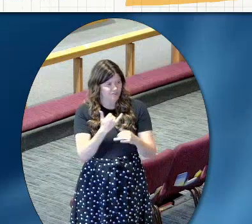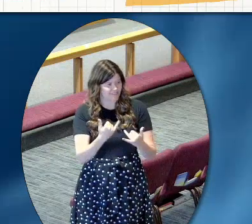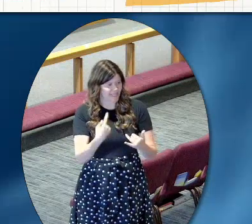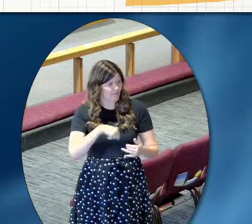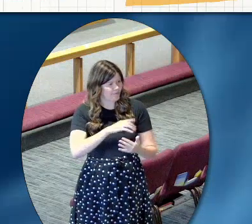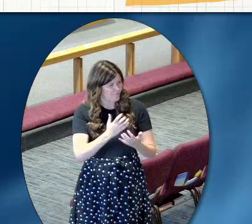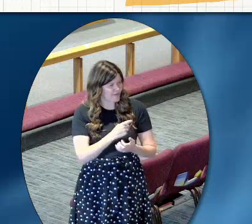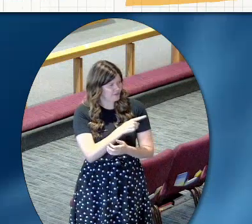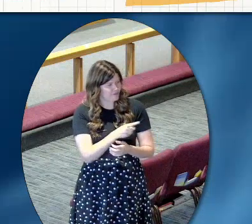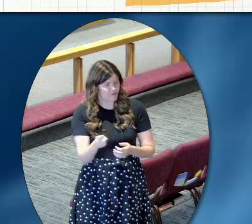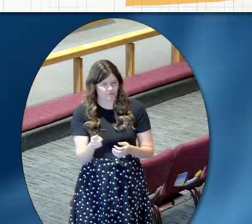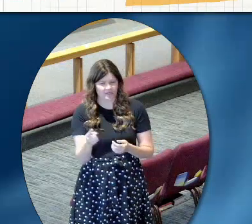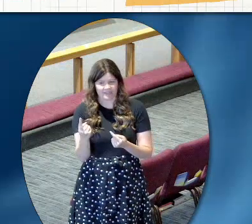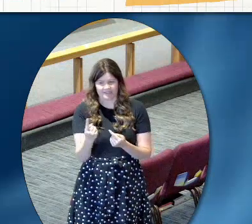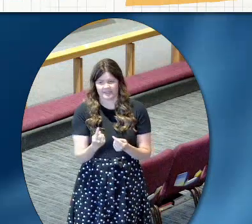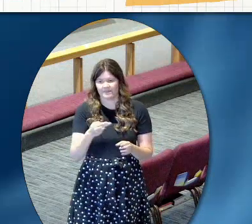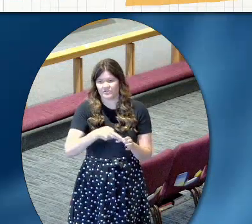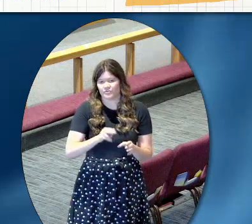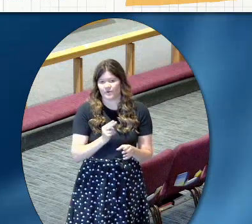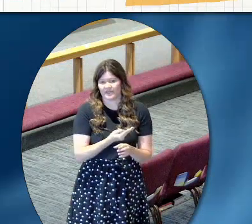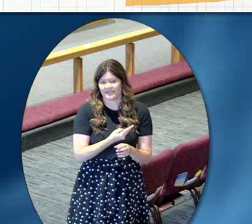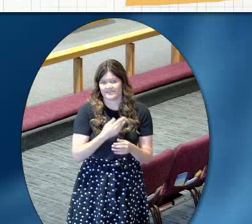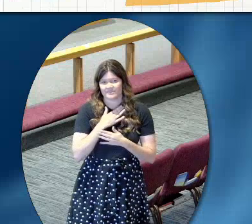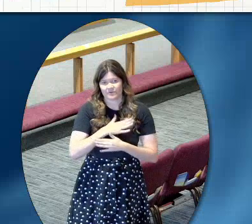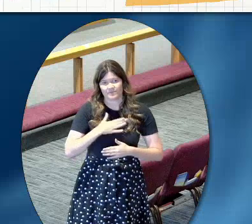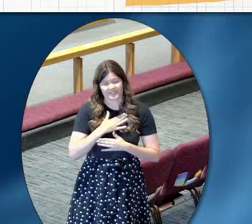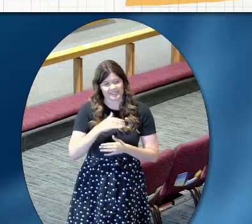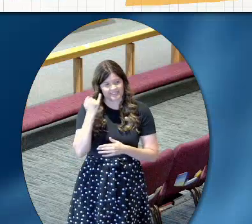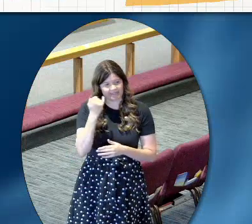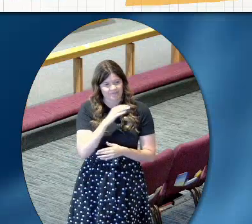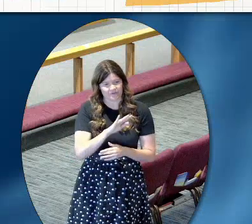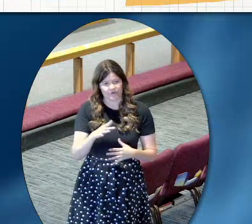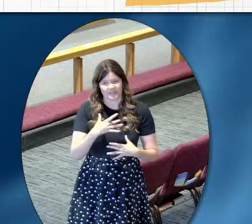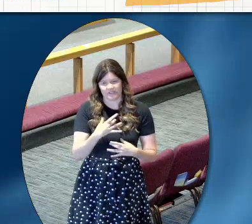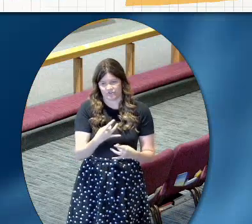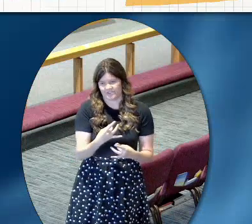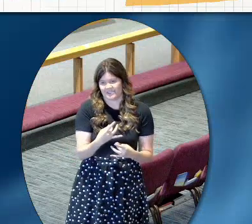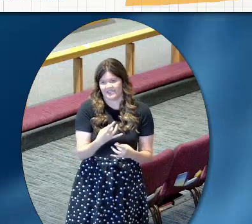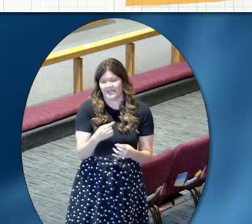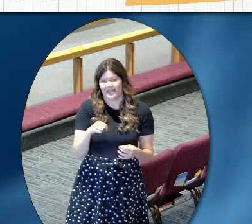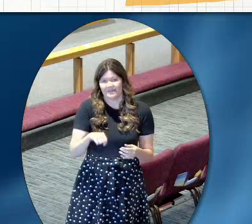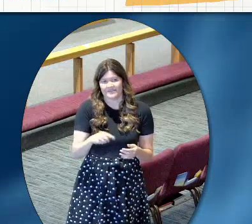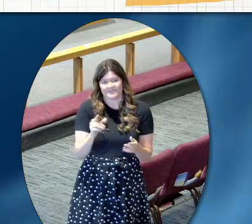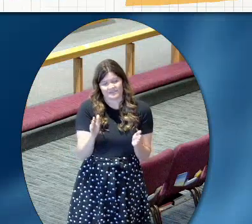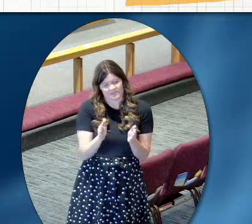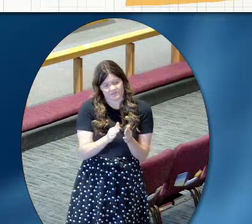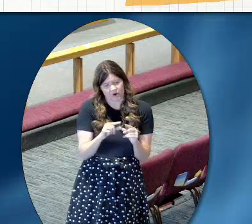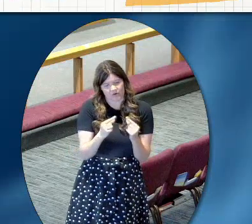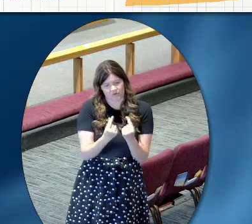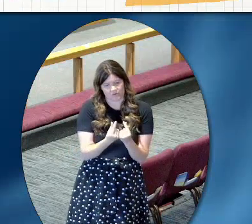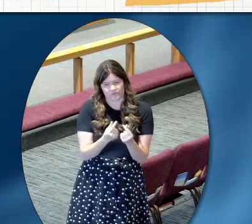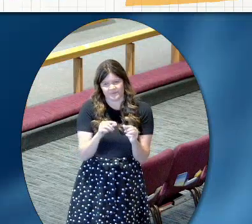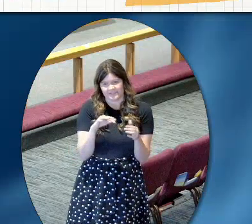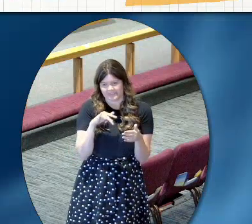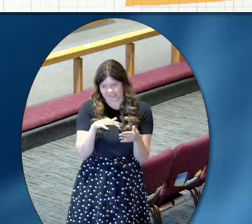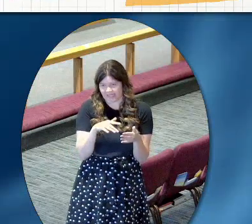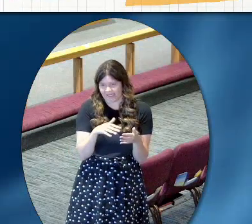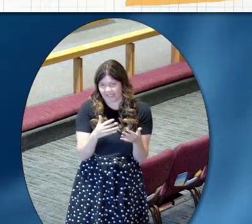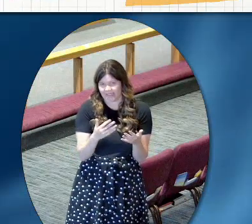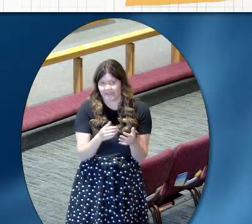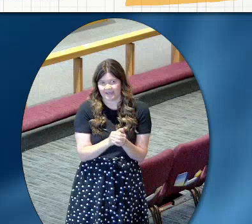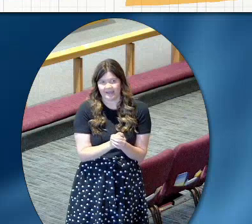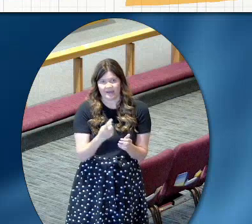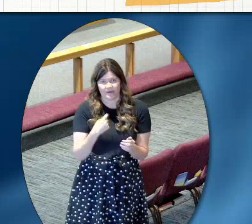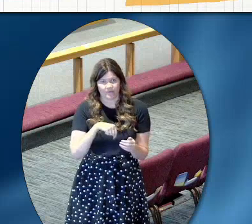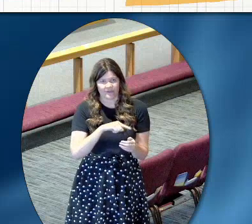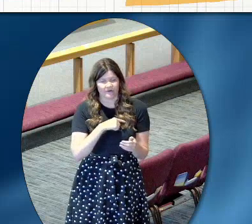guys to come join us. And so please, if you're interested, this is kind of a small group study thing. We'll